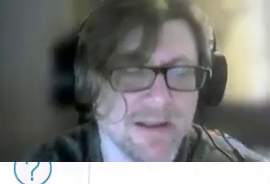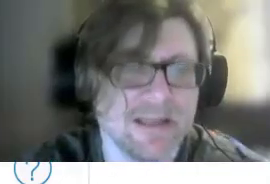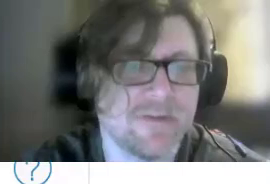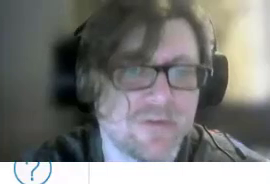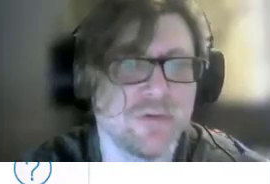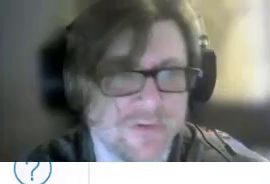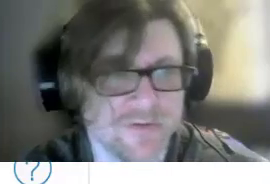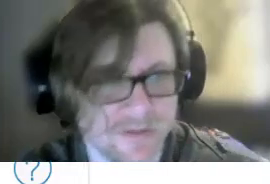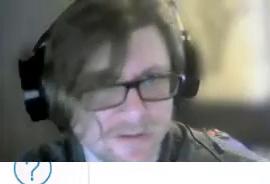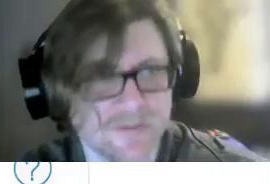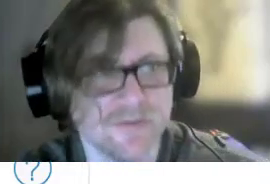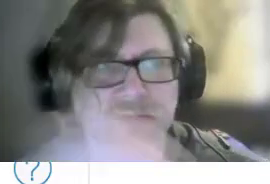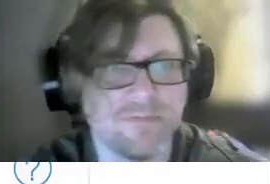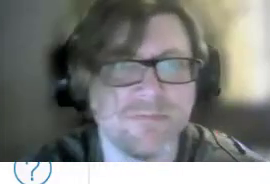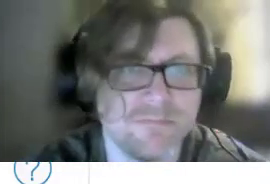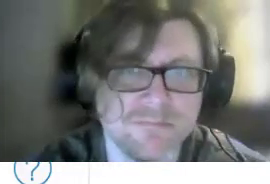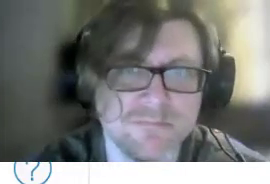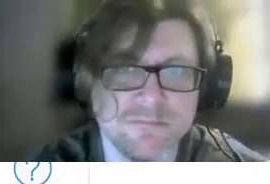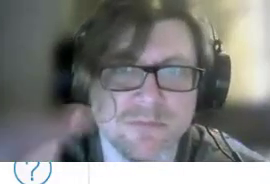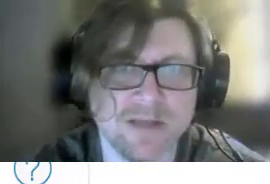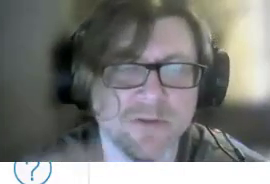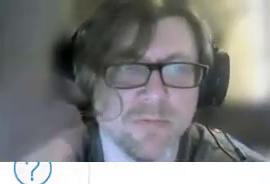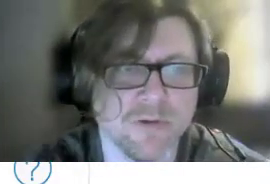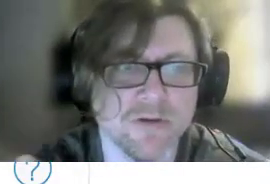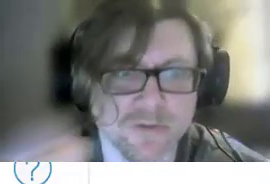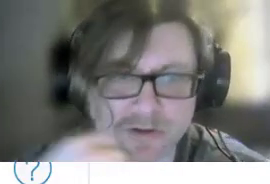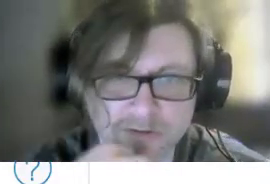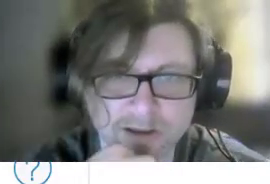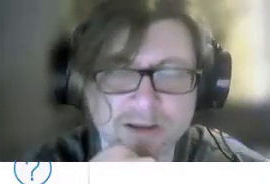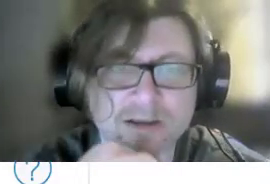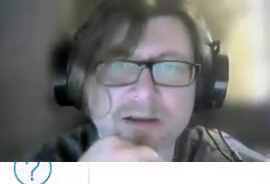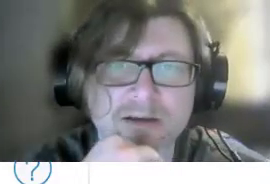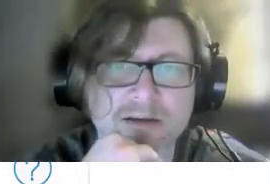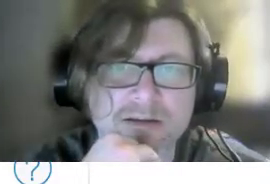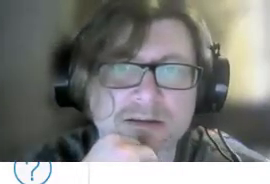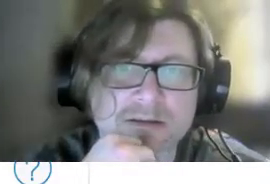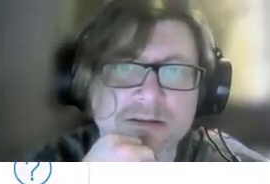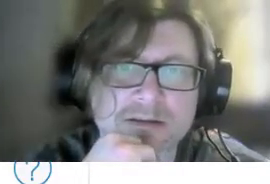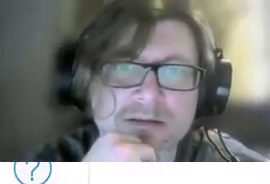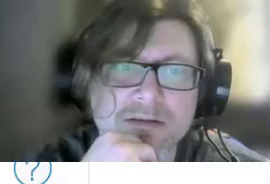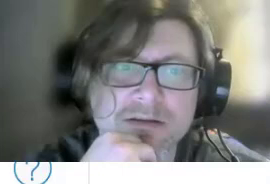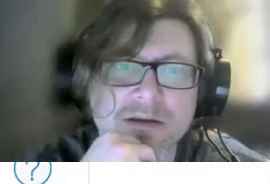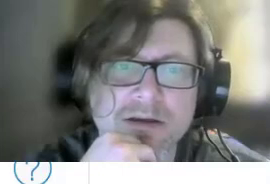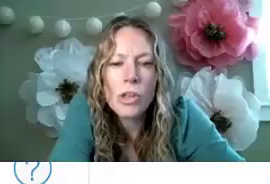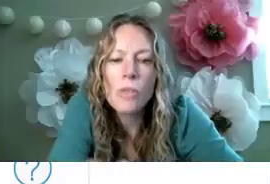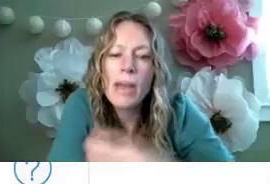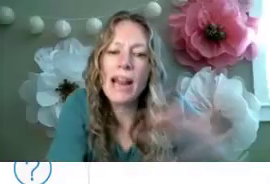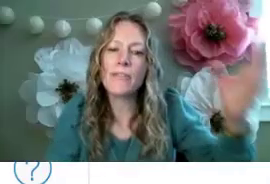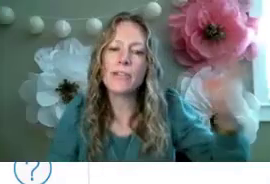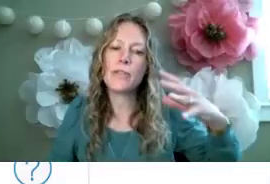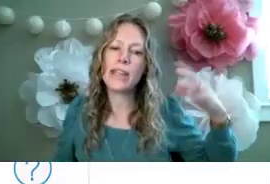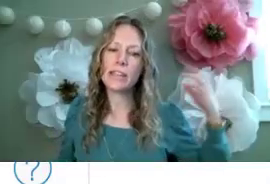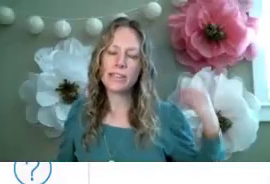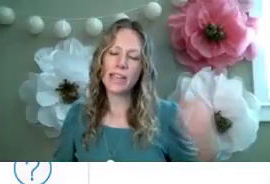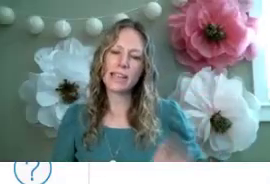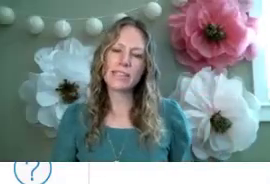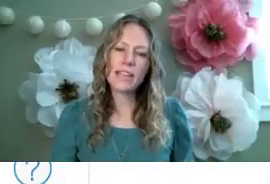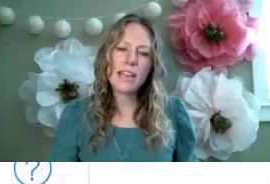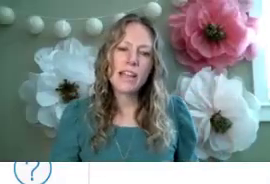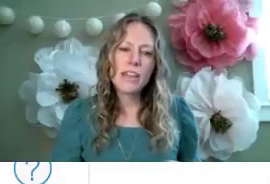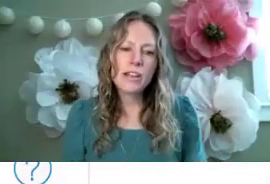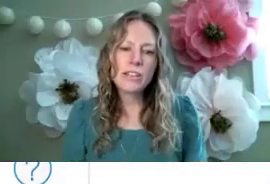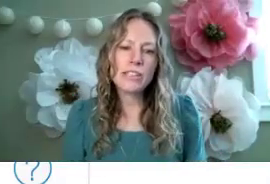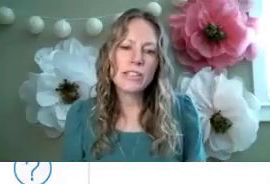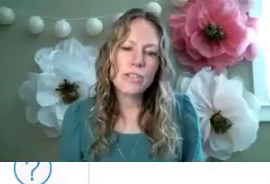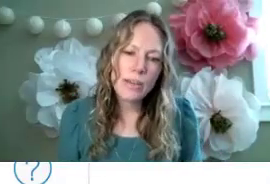is okay? A link to visit is, as the reader's going to say. So you might have in regular